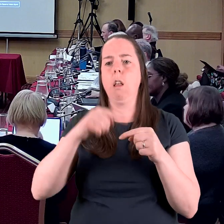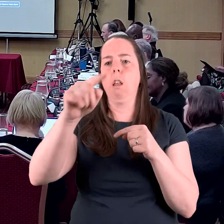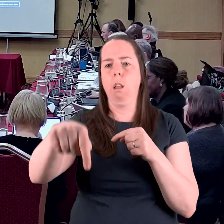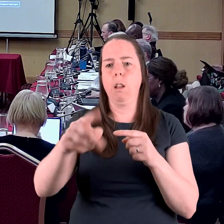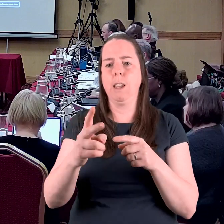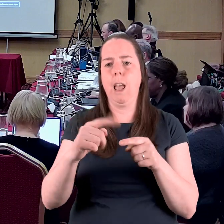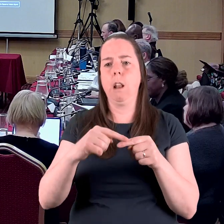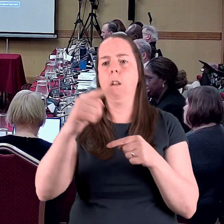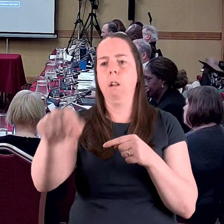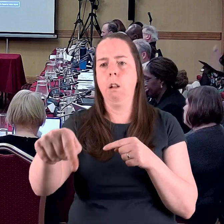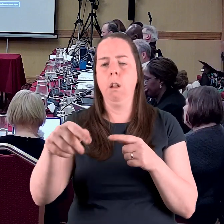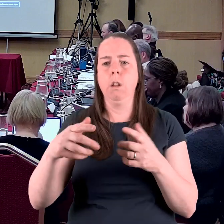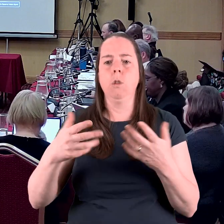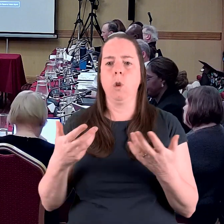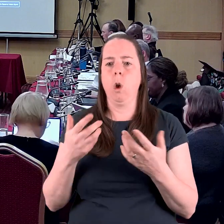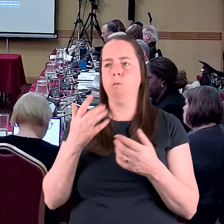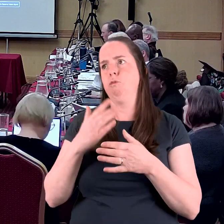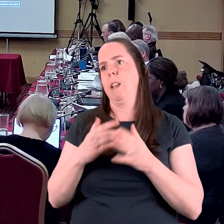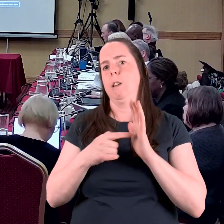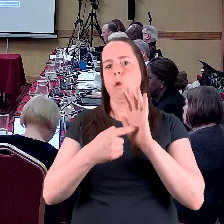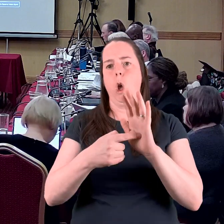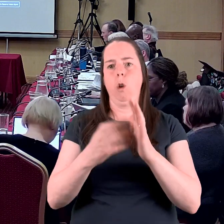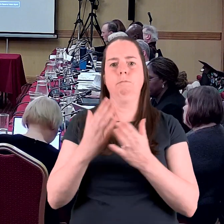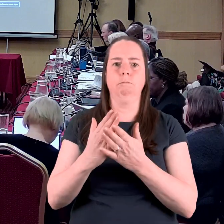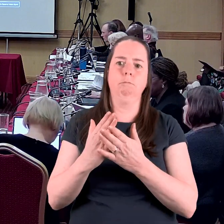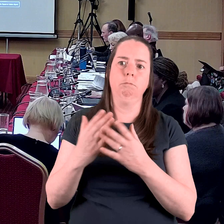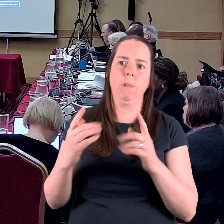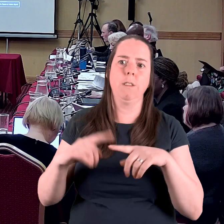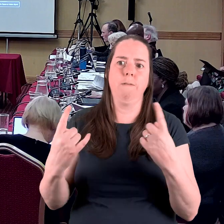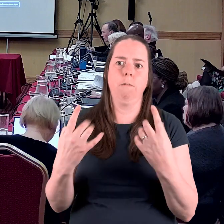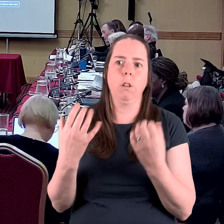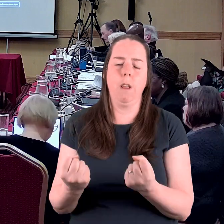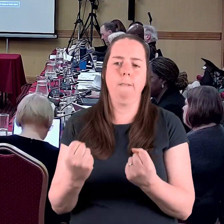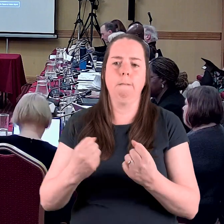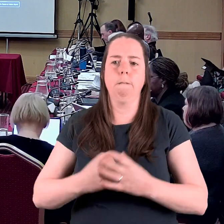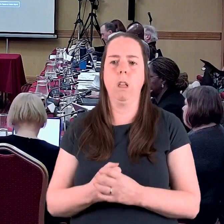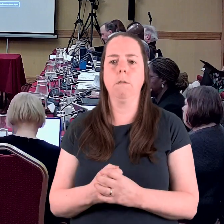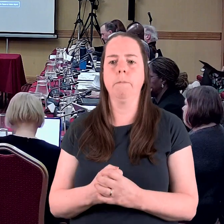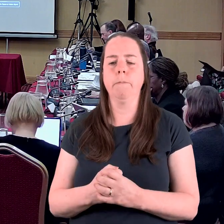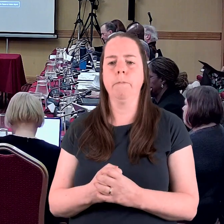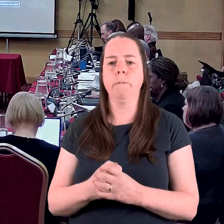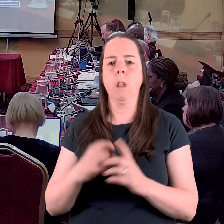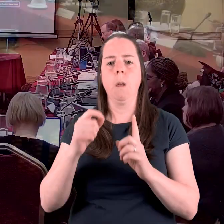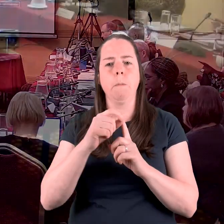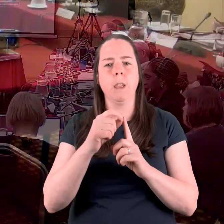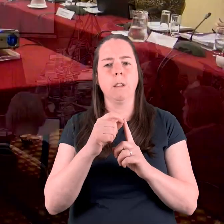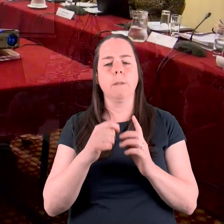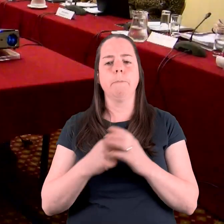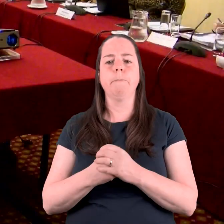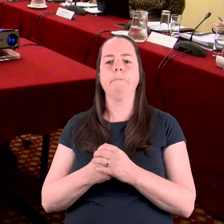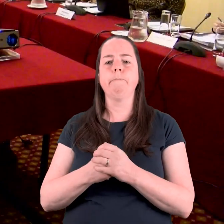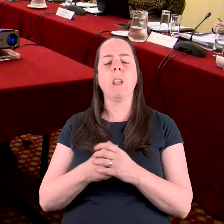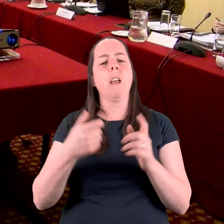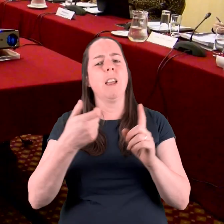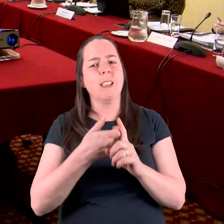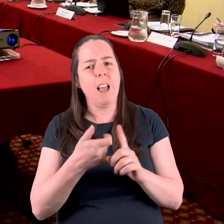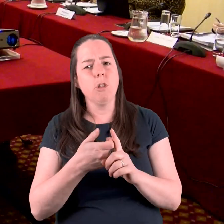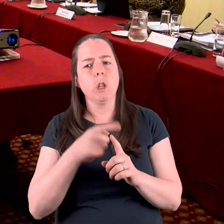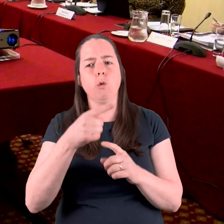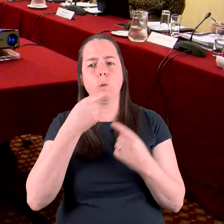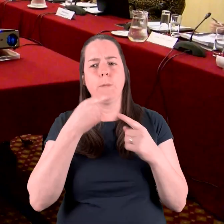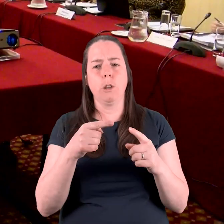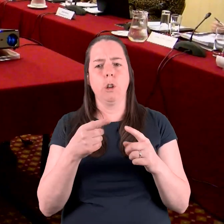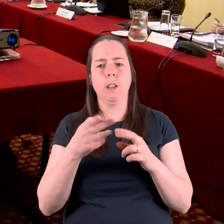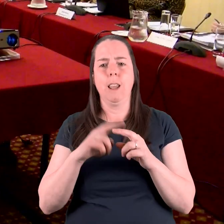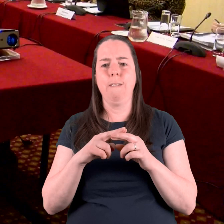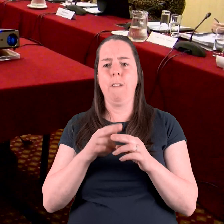for the next year and then the following year, so we can really show that, you know, it makes a difference. Piers.